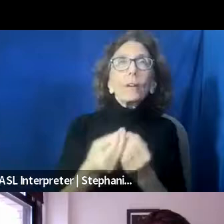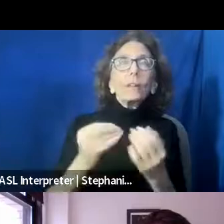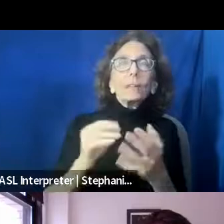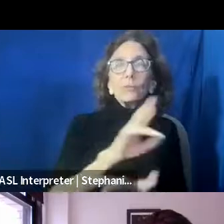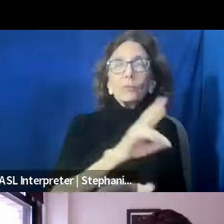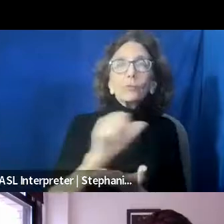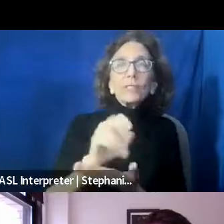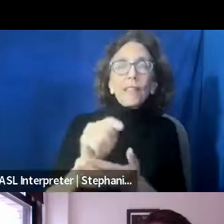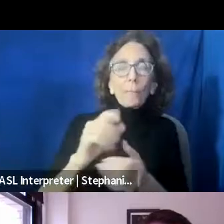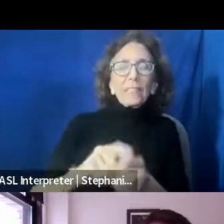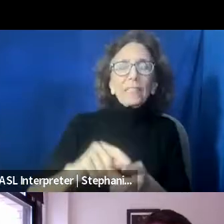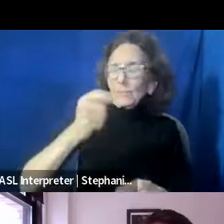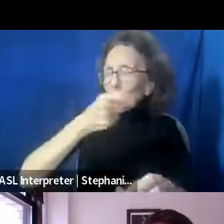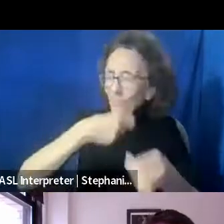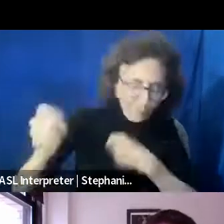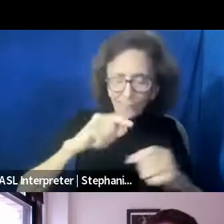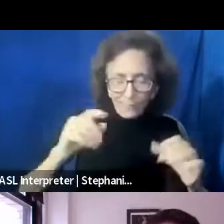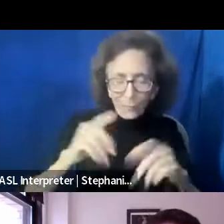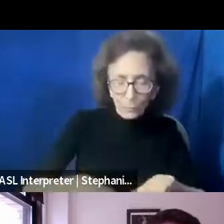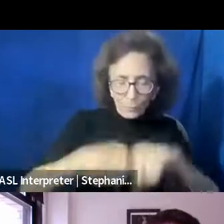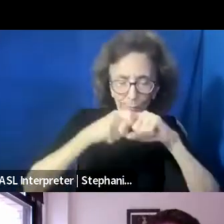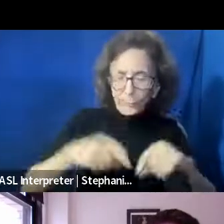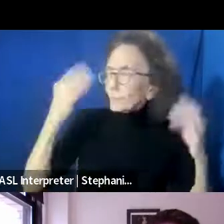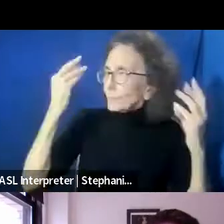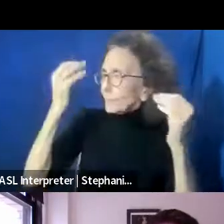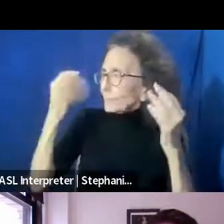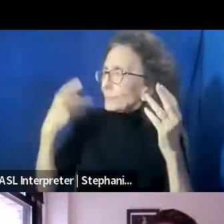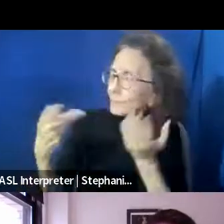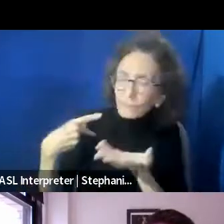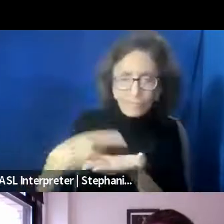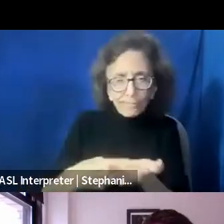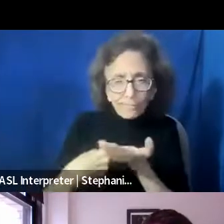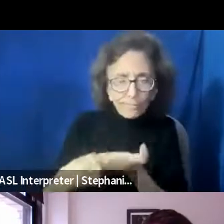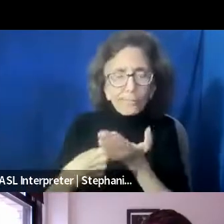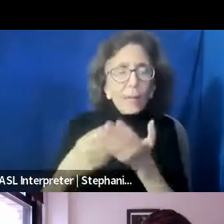and just really rethink how we